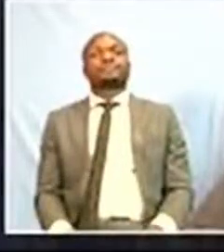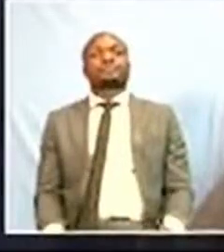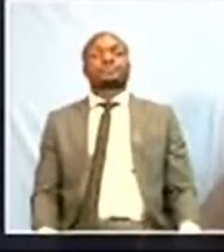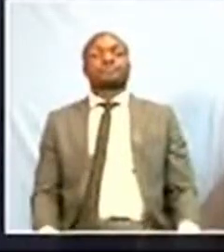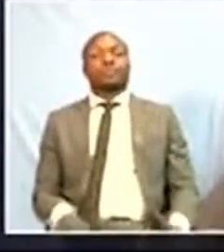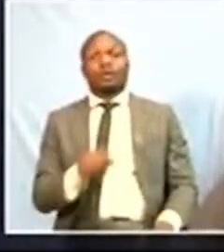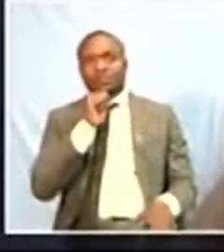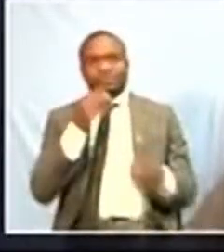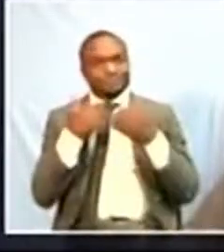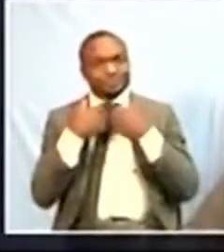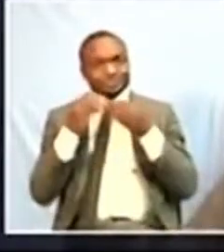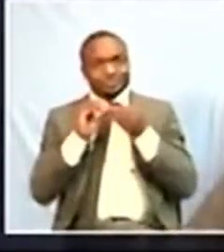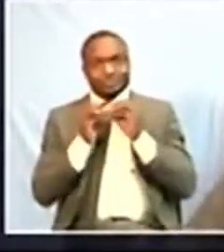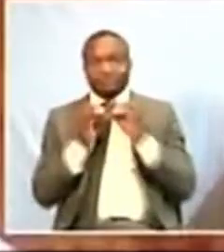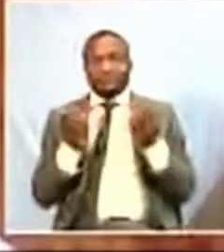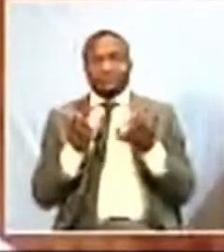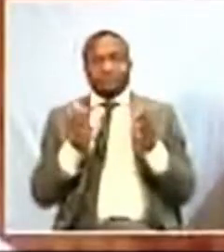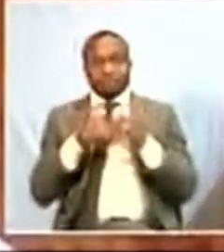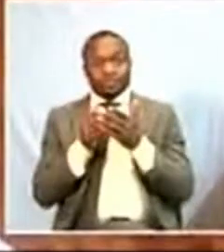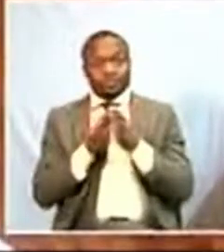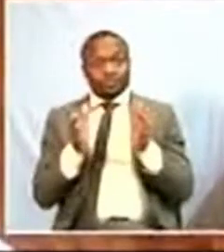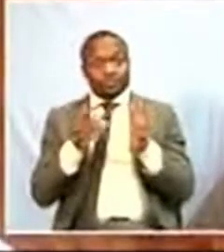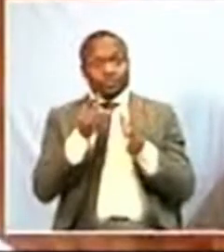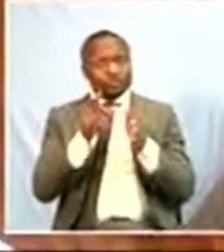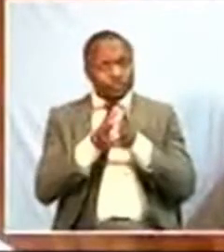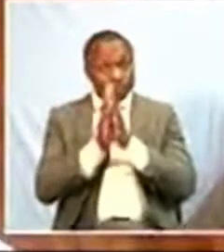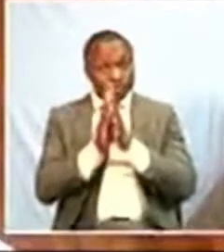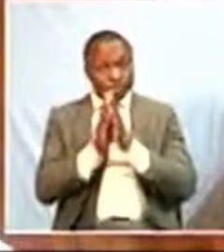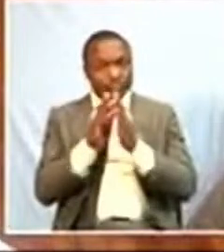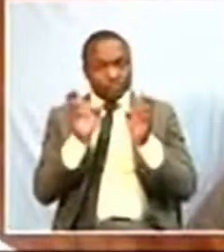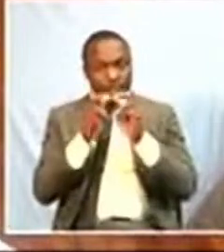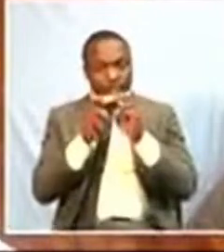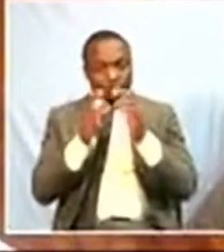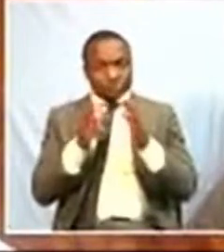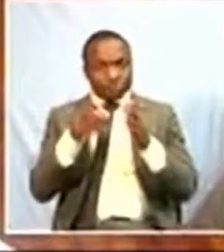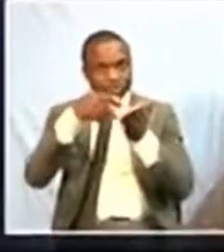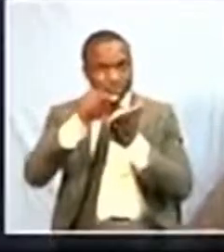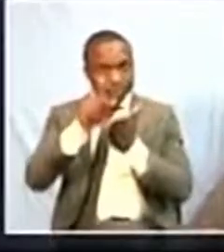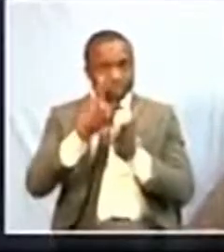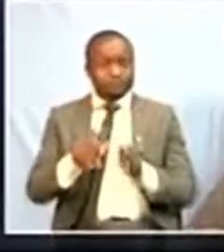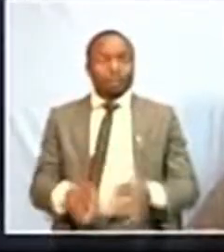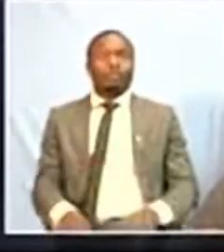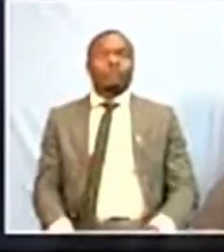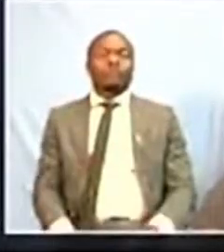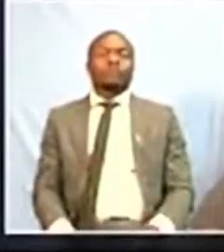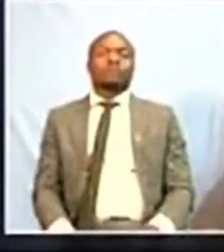So you don't have a figure of how much you ask the contractor to pay?